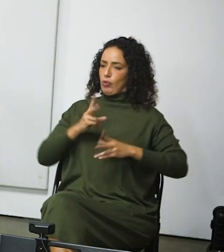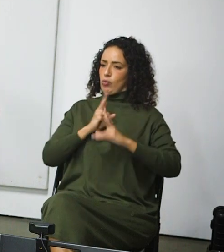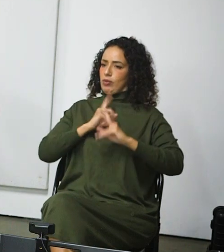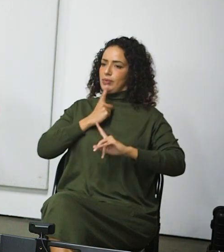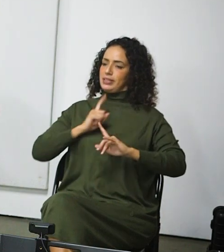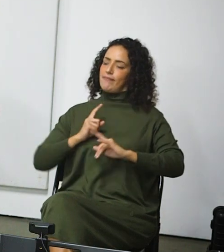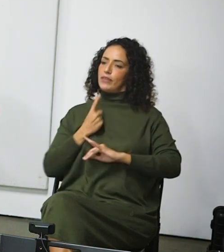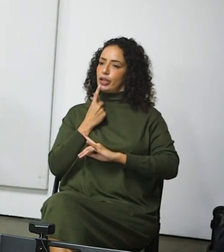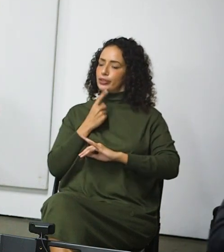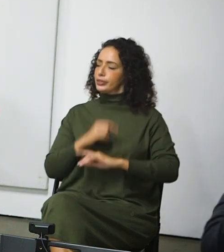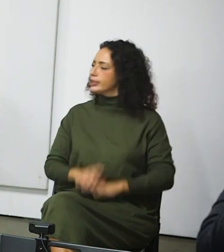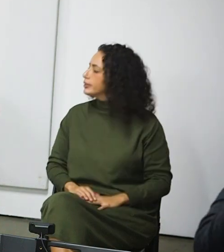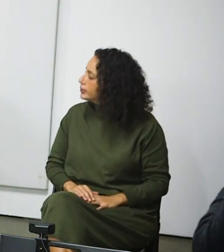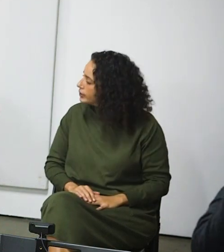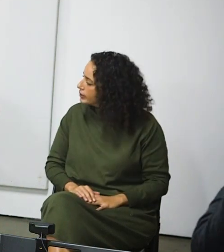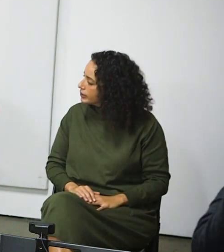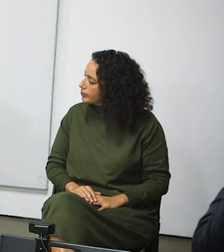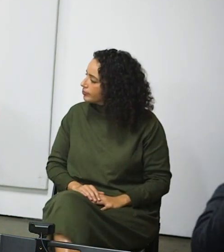Thank you. And support.